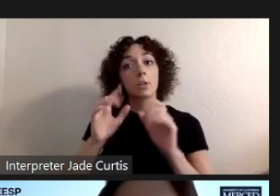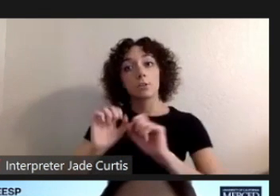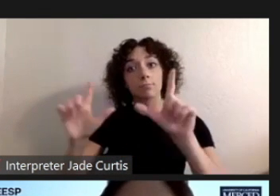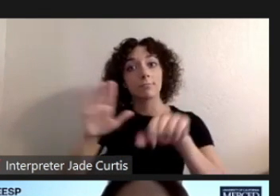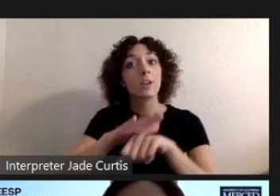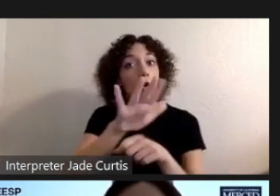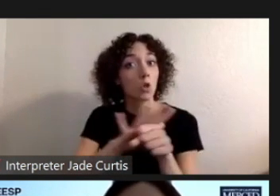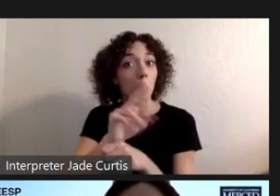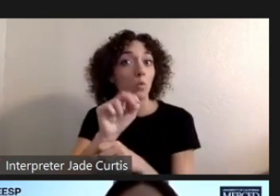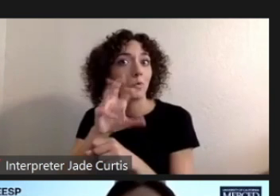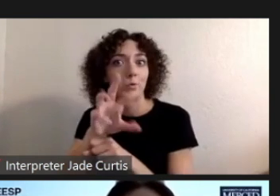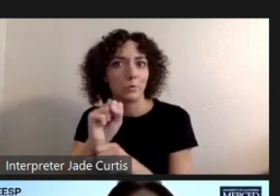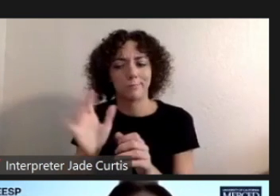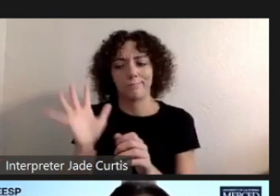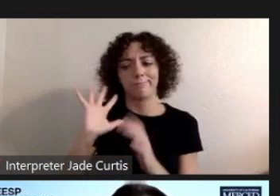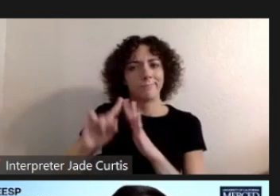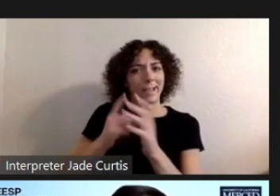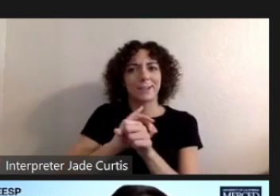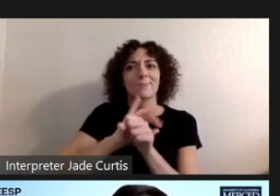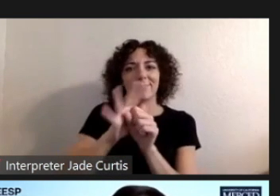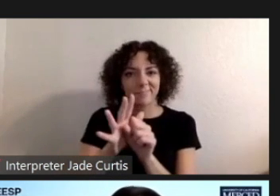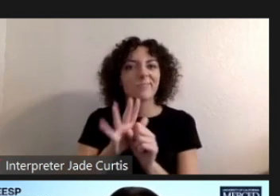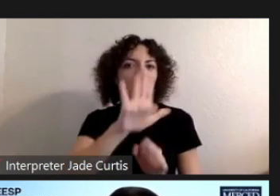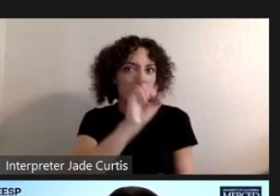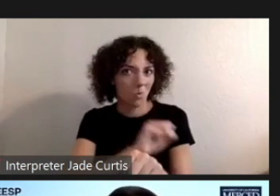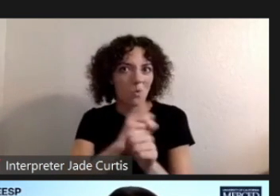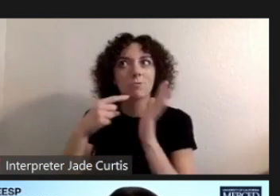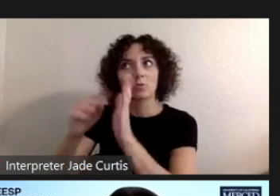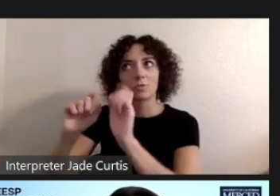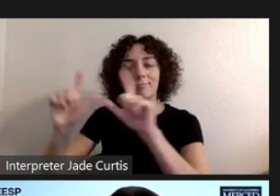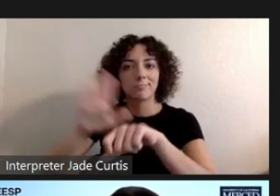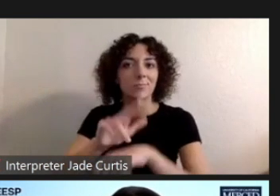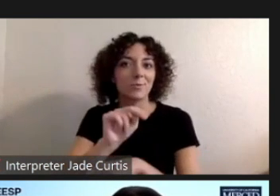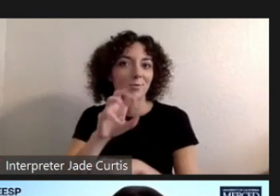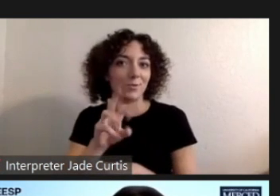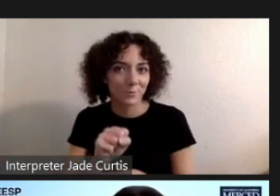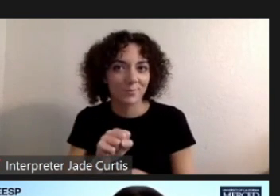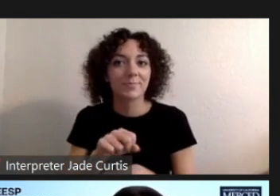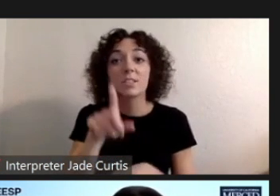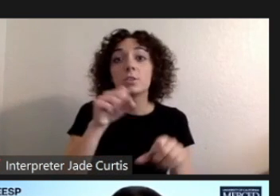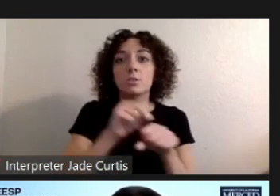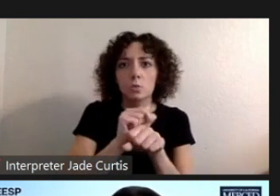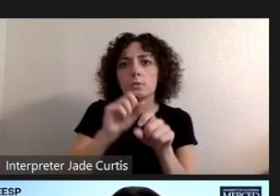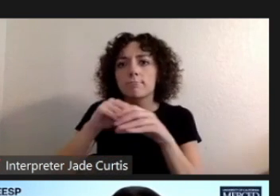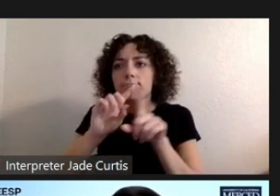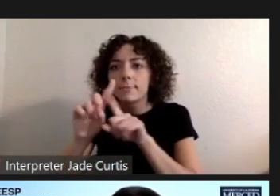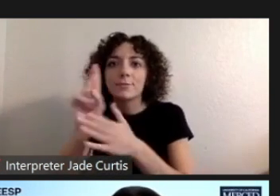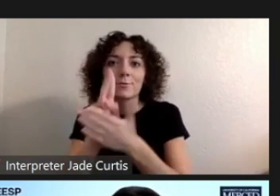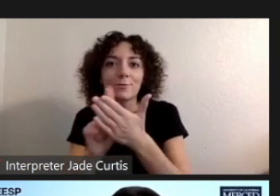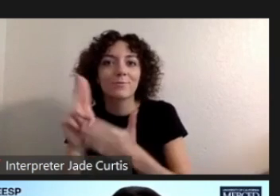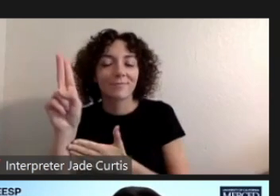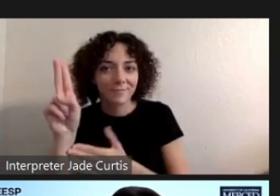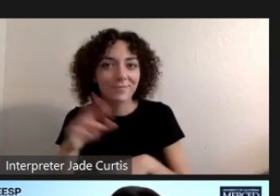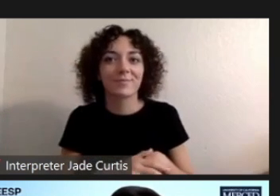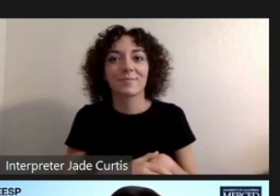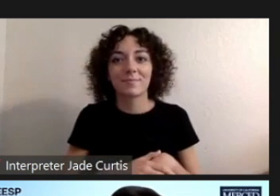pandemic. Dr. Hoque received a PhD in environmental engineering from Drexel University under one of our other speakers, Chuck Haas,